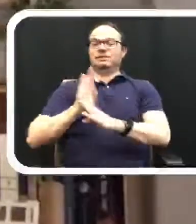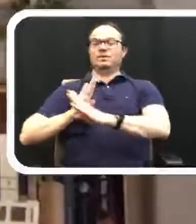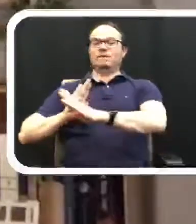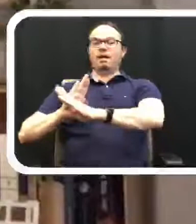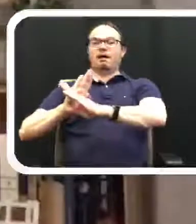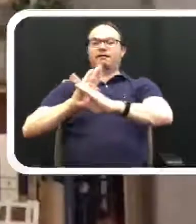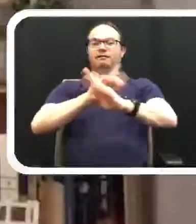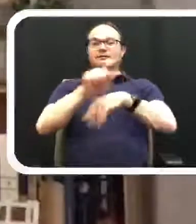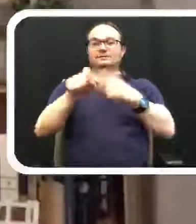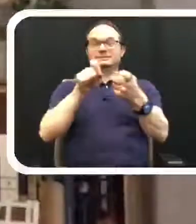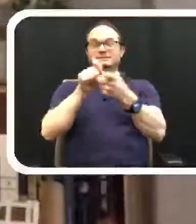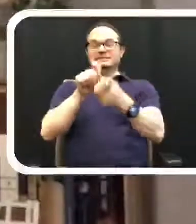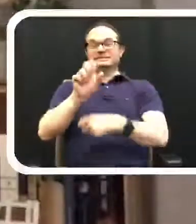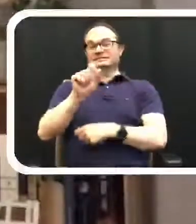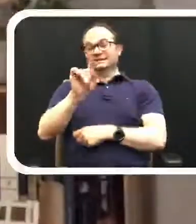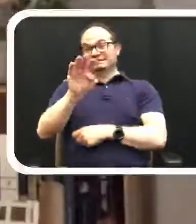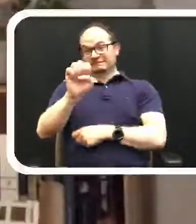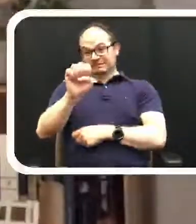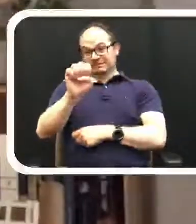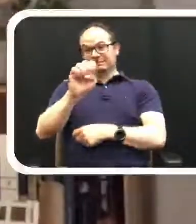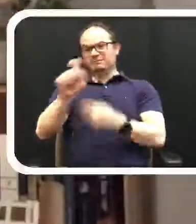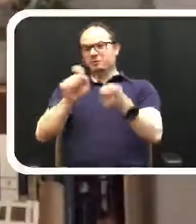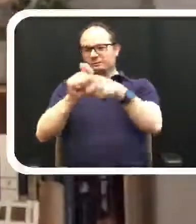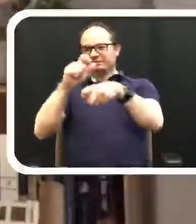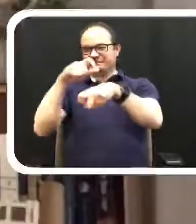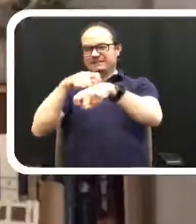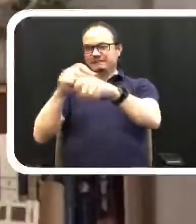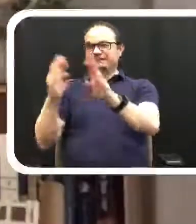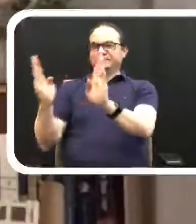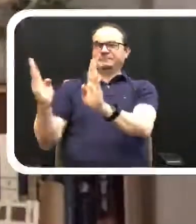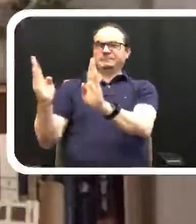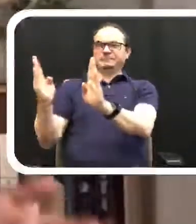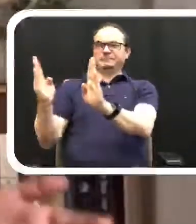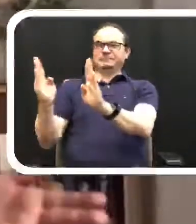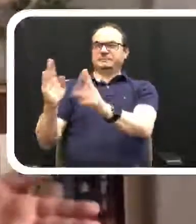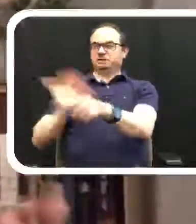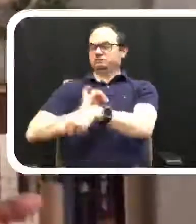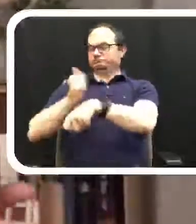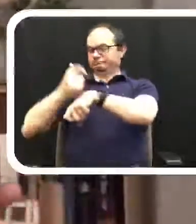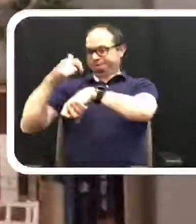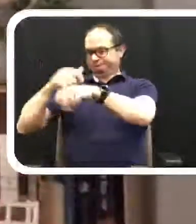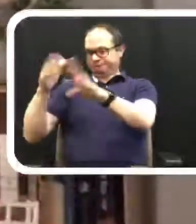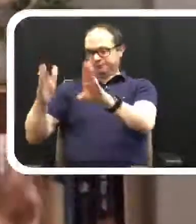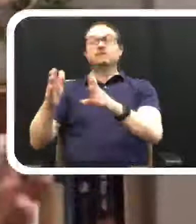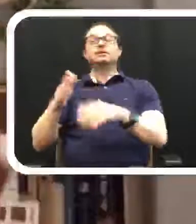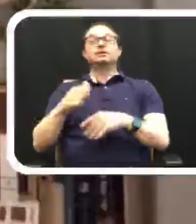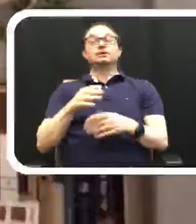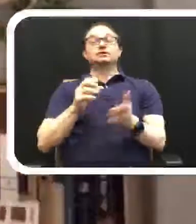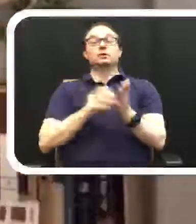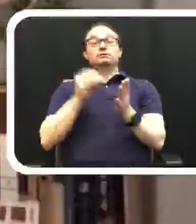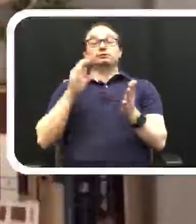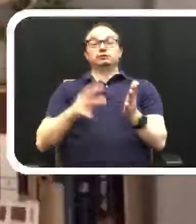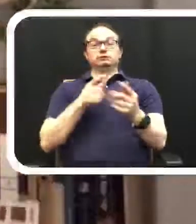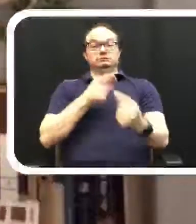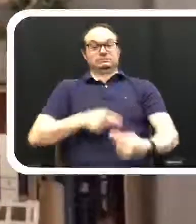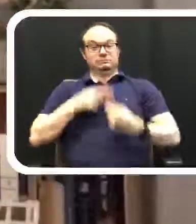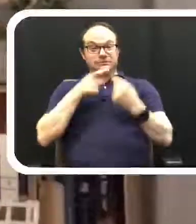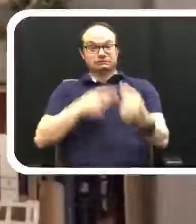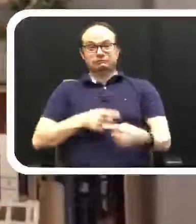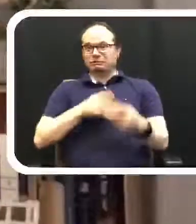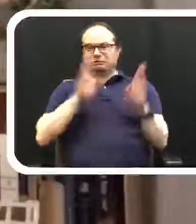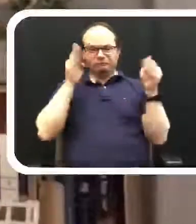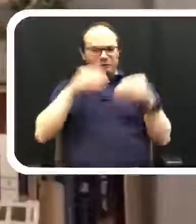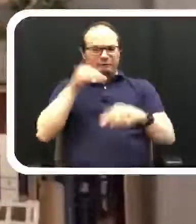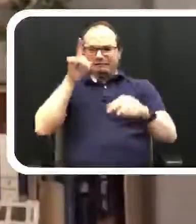certain sites for a period of time that you set. And so I always, if students are having trouble